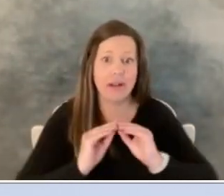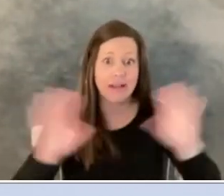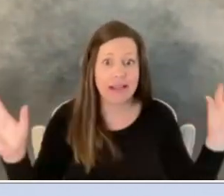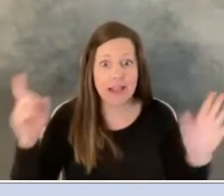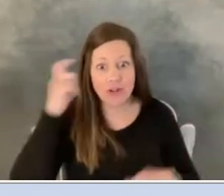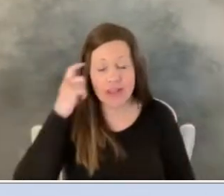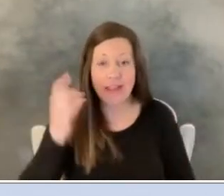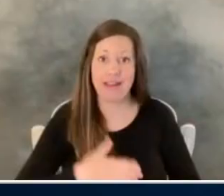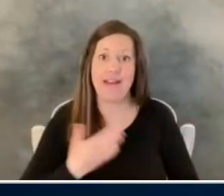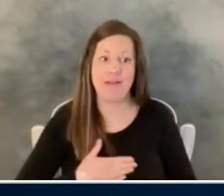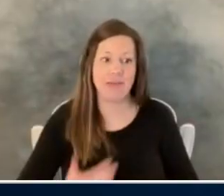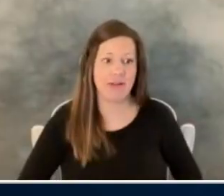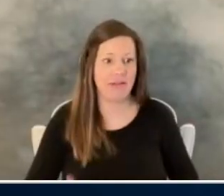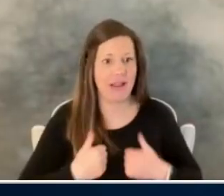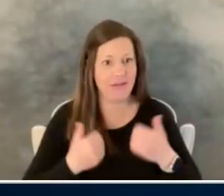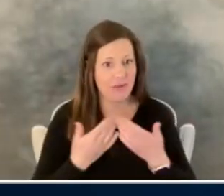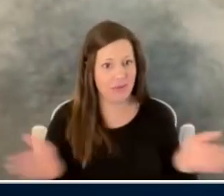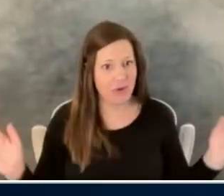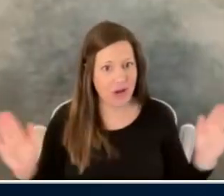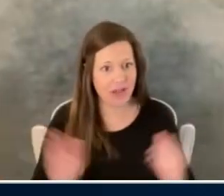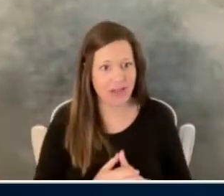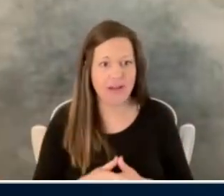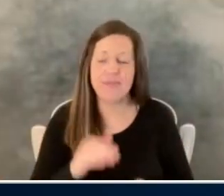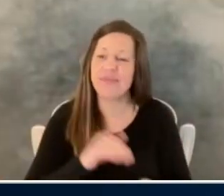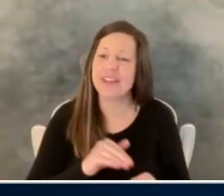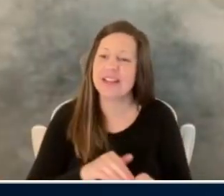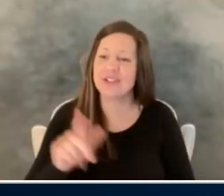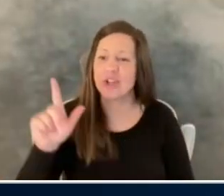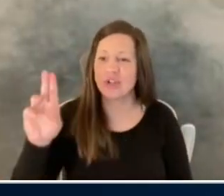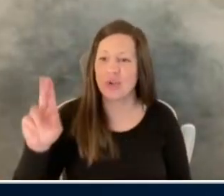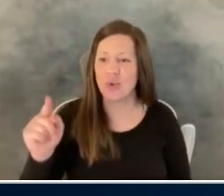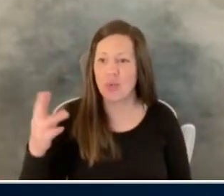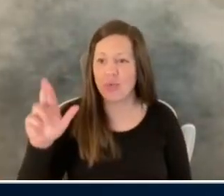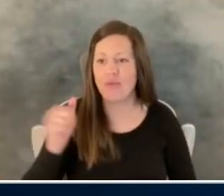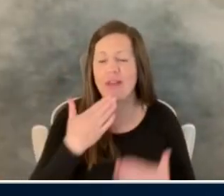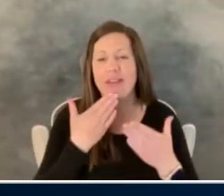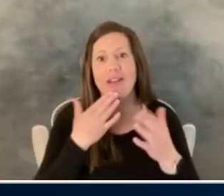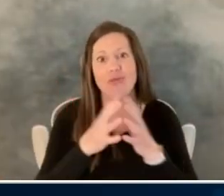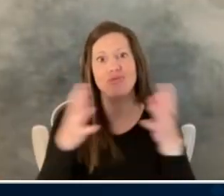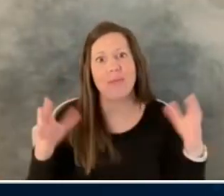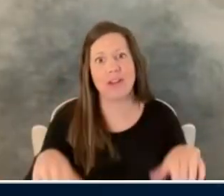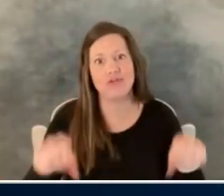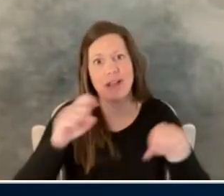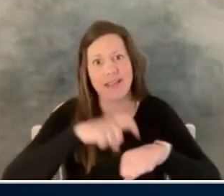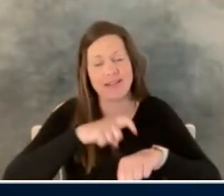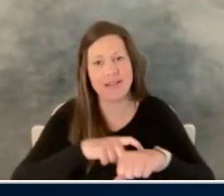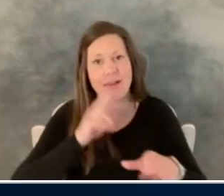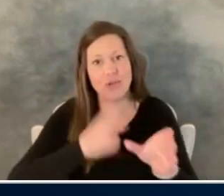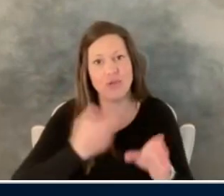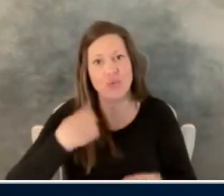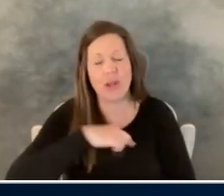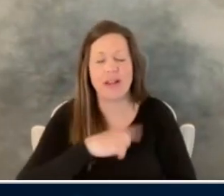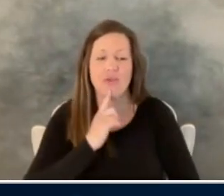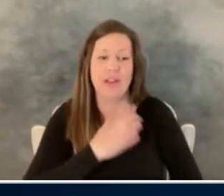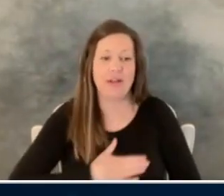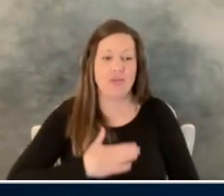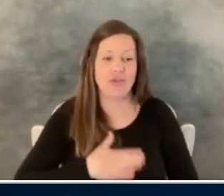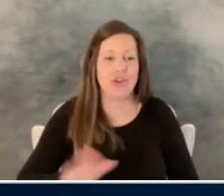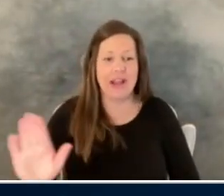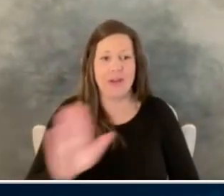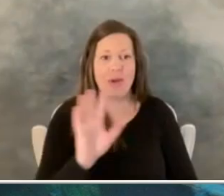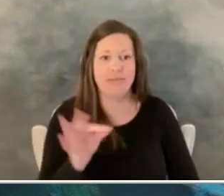life overall. Dr. Luthra, thanks for taking the time to join us this morning. We really appreciate your expertise and your